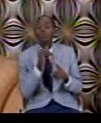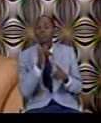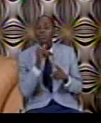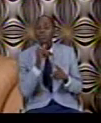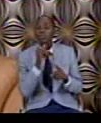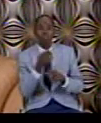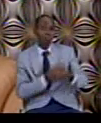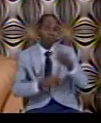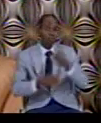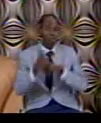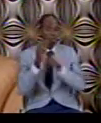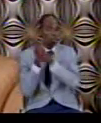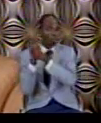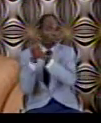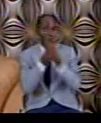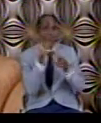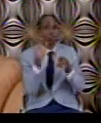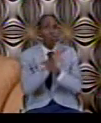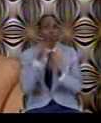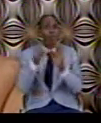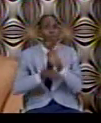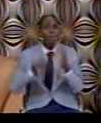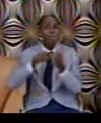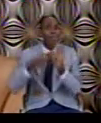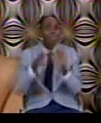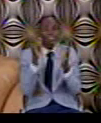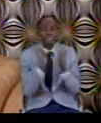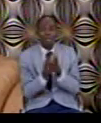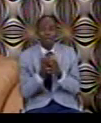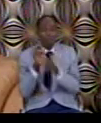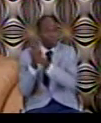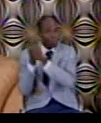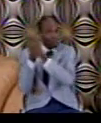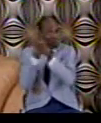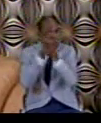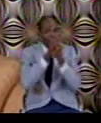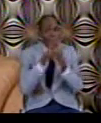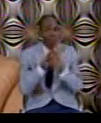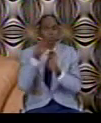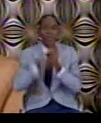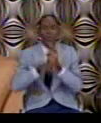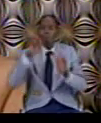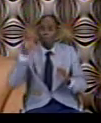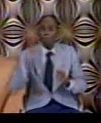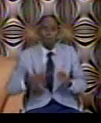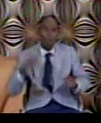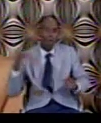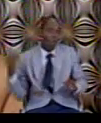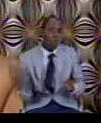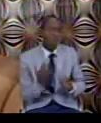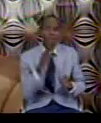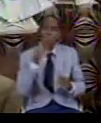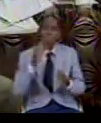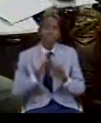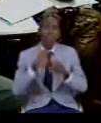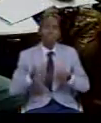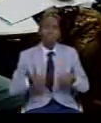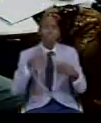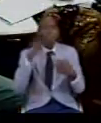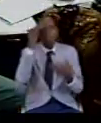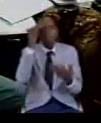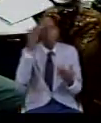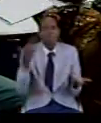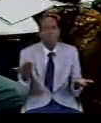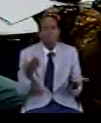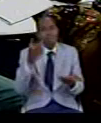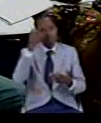incommutable watchfulness, means that that watchfulness must always be in your life. Why? Well,